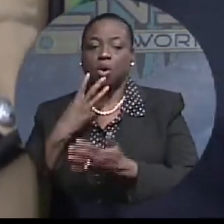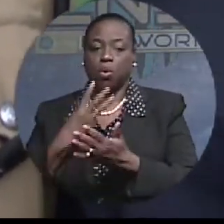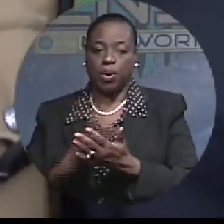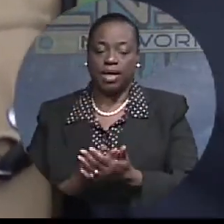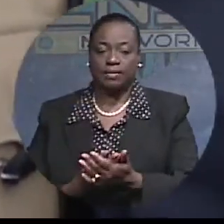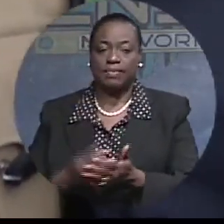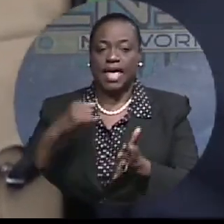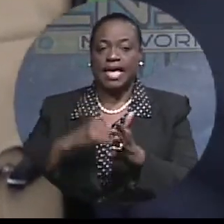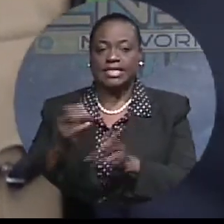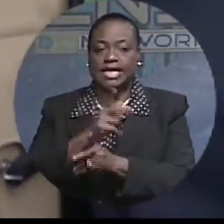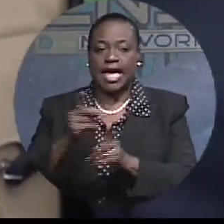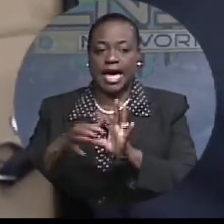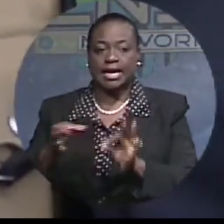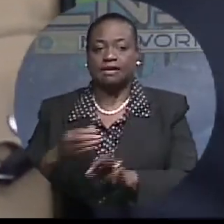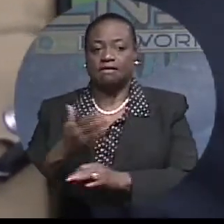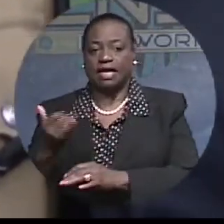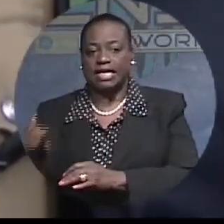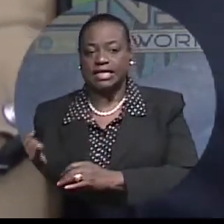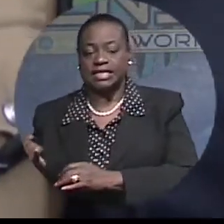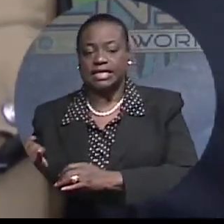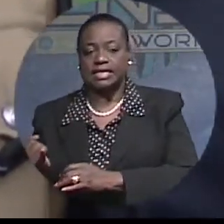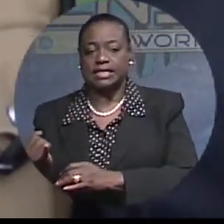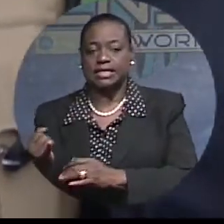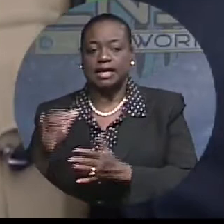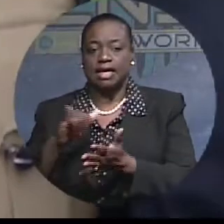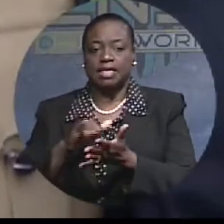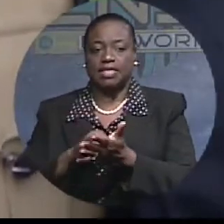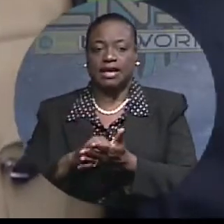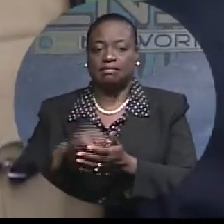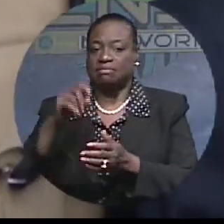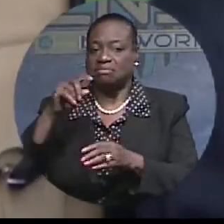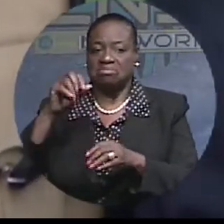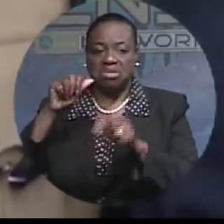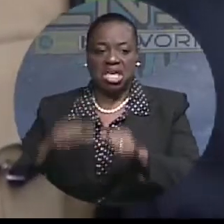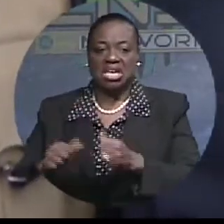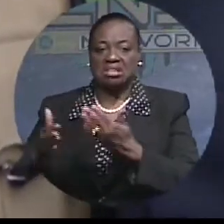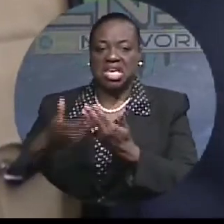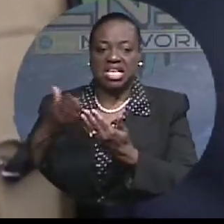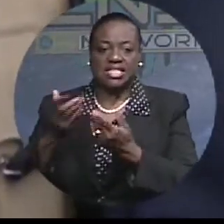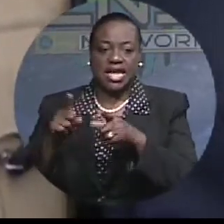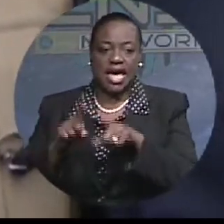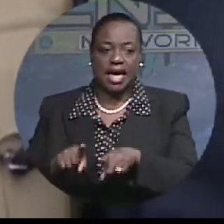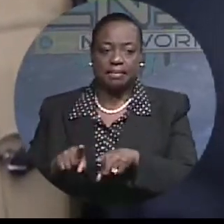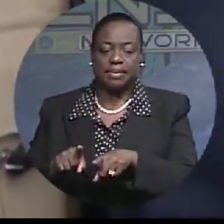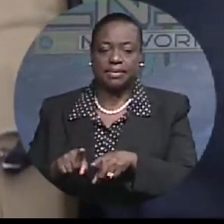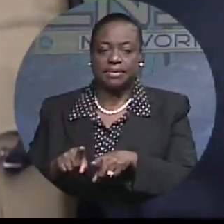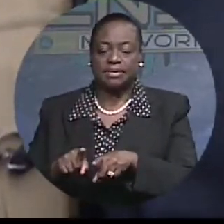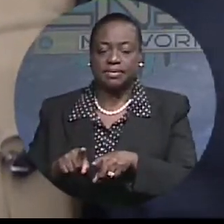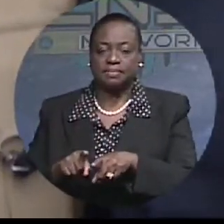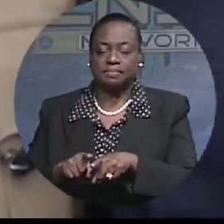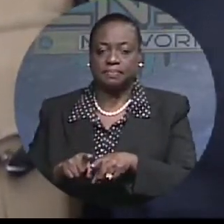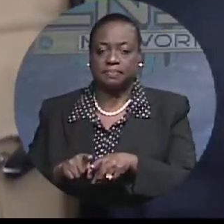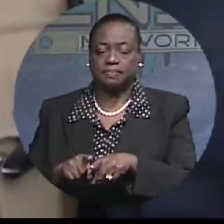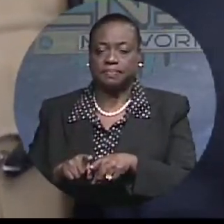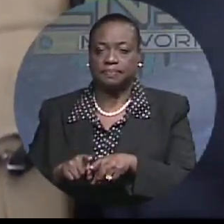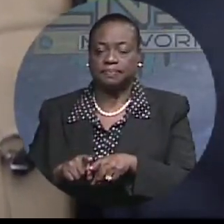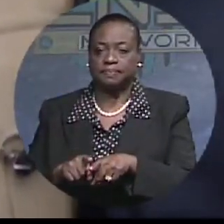It's the kind of incident that can easily happen. And